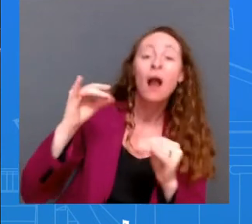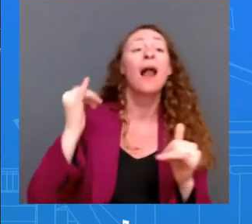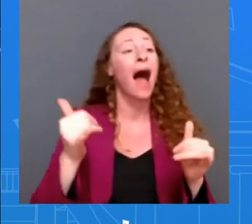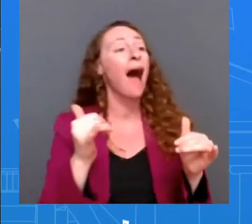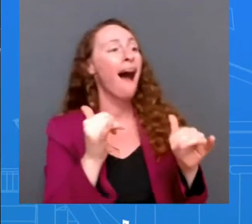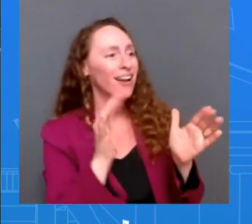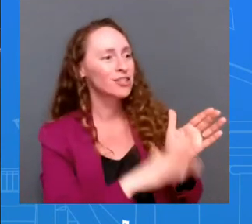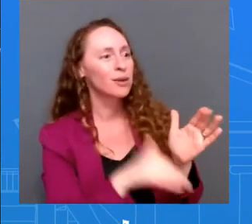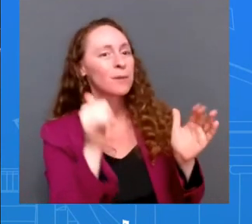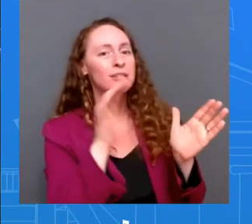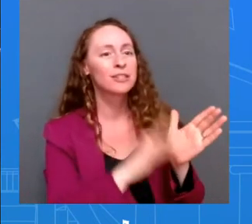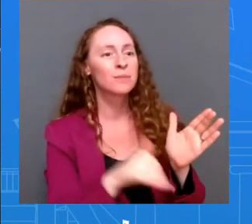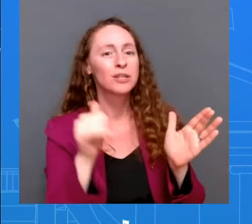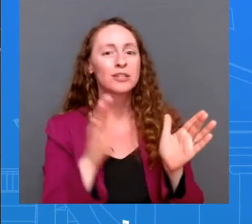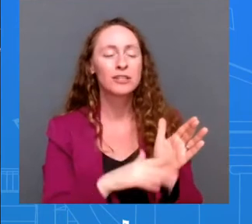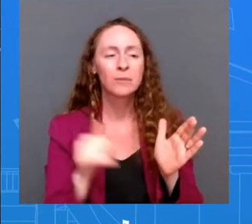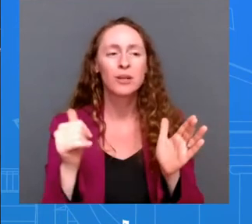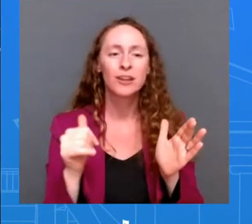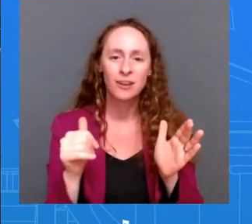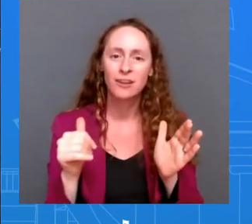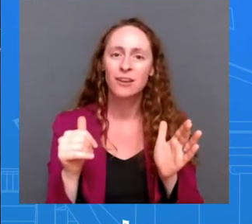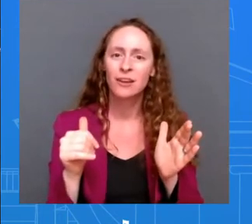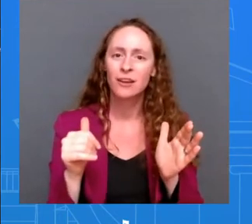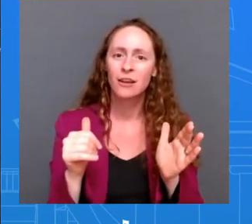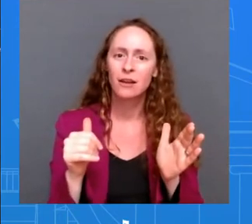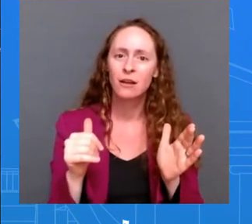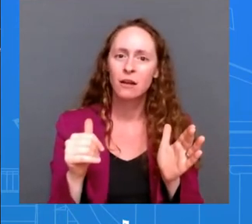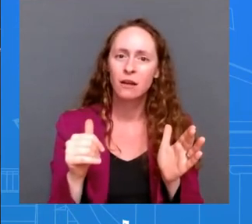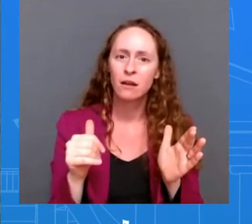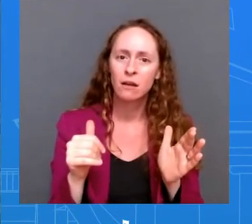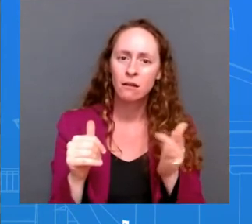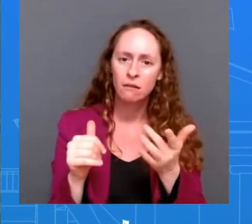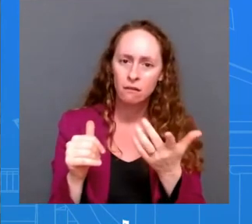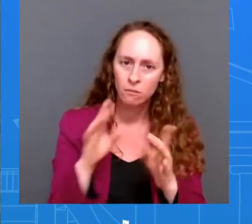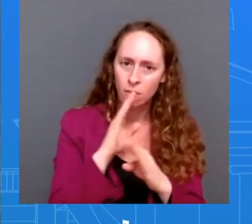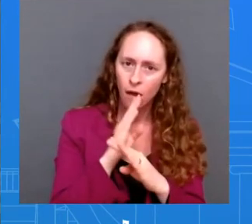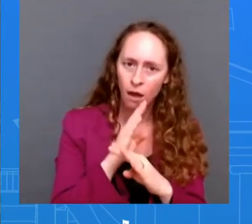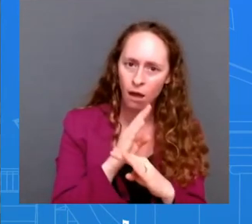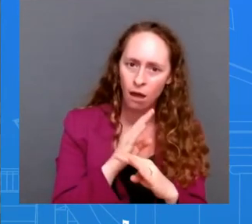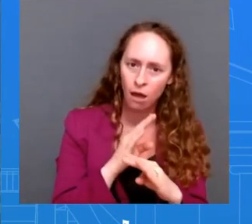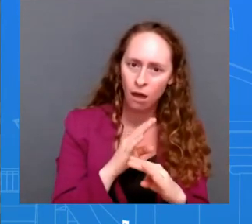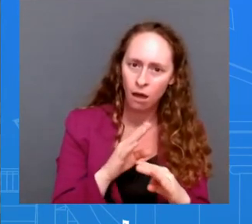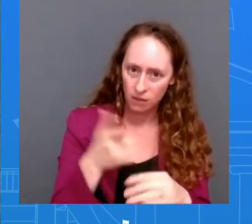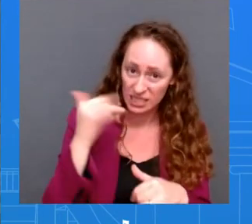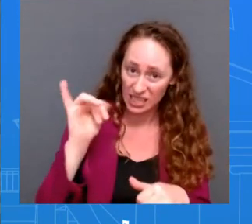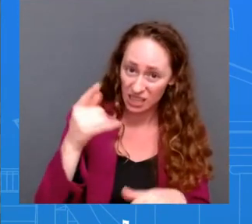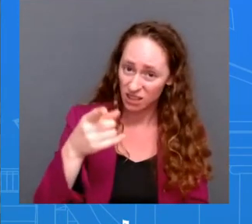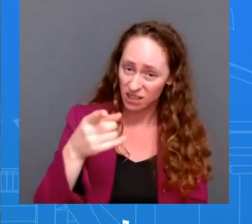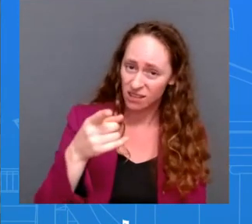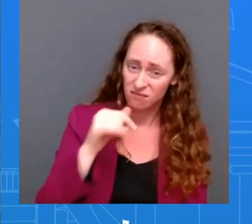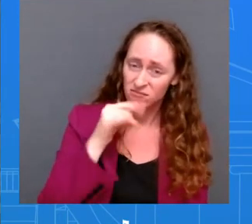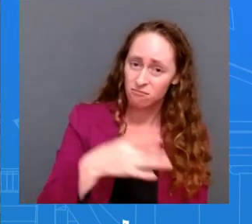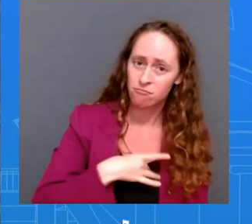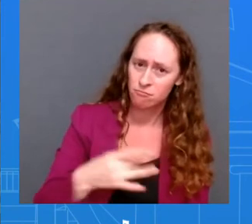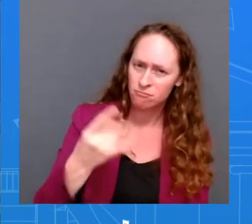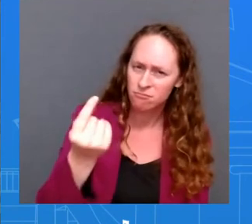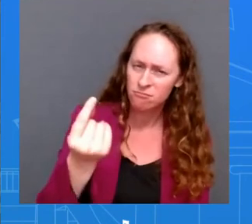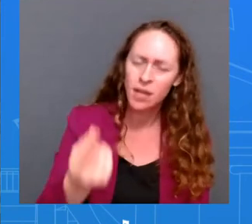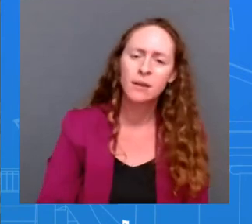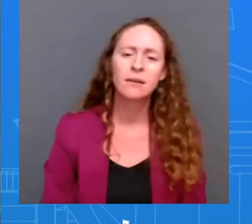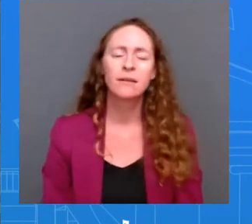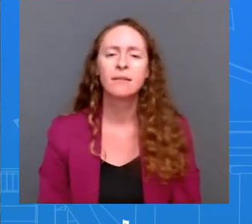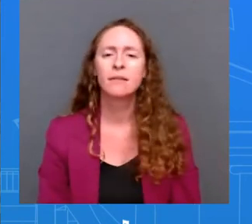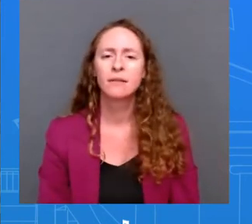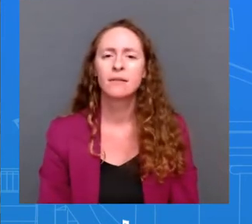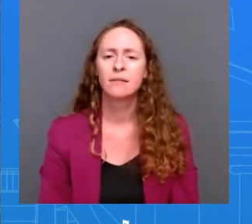still looking to curb profit taking and increase production? So we've been very clear about that piece, making sure that